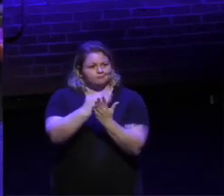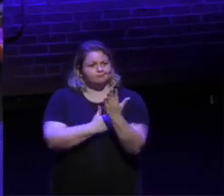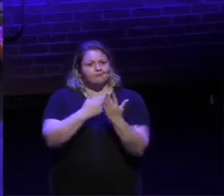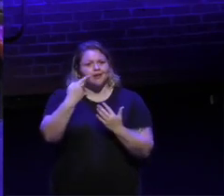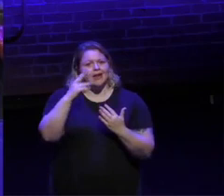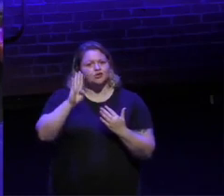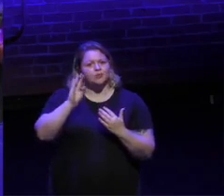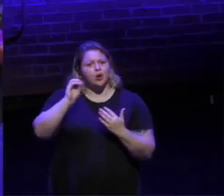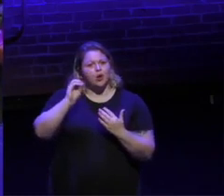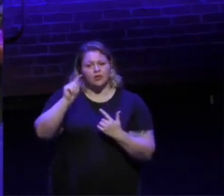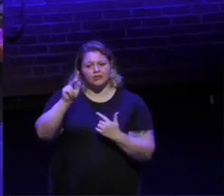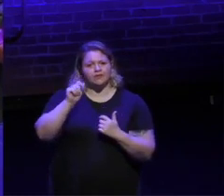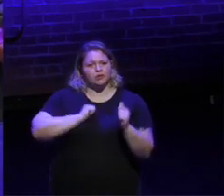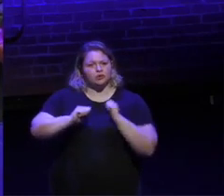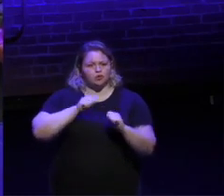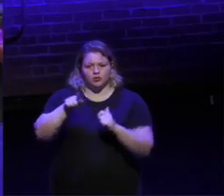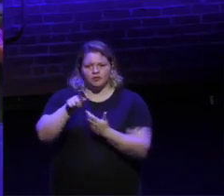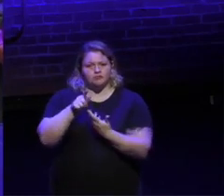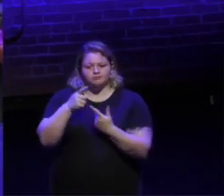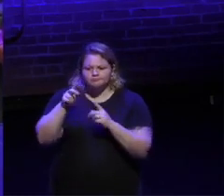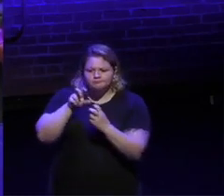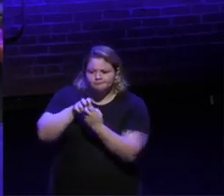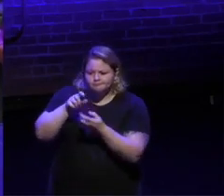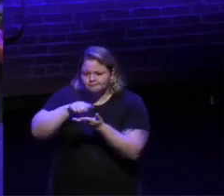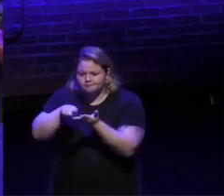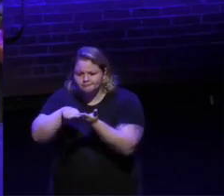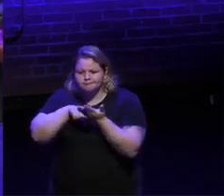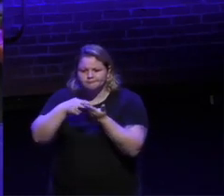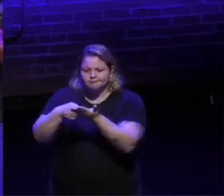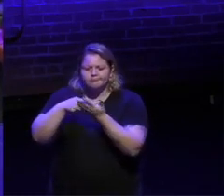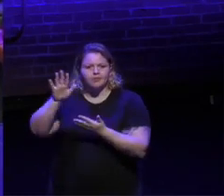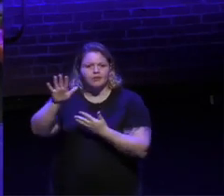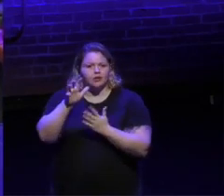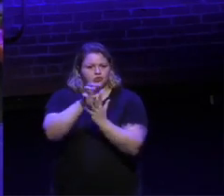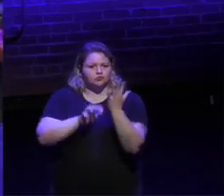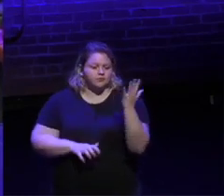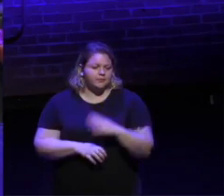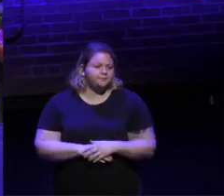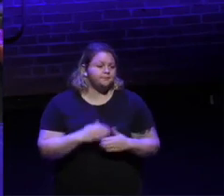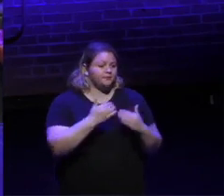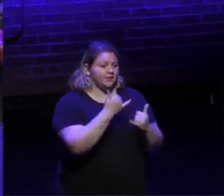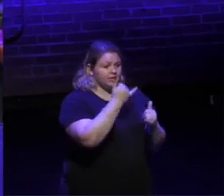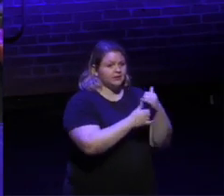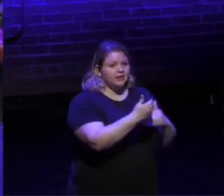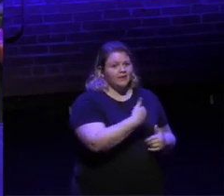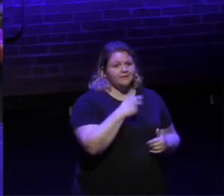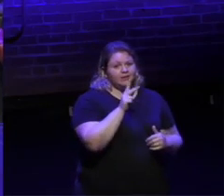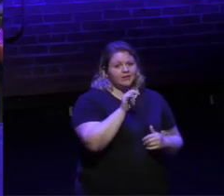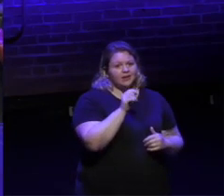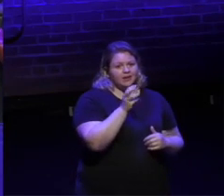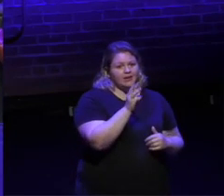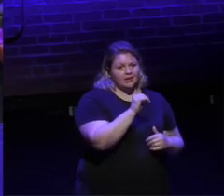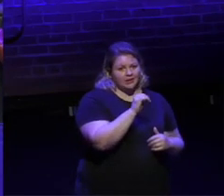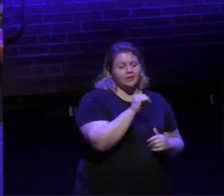HBO. And finally, down at the end of the line, we have Kim Driscoll, a longtime mayor of Salem and the